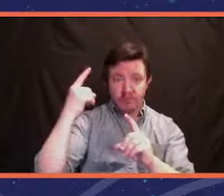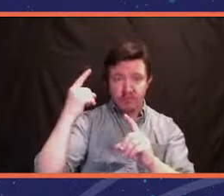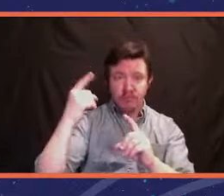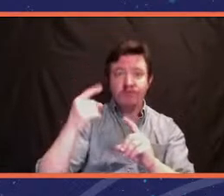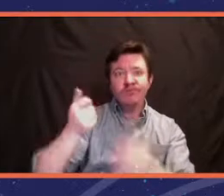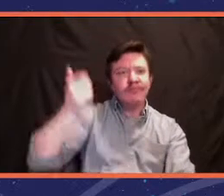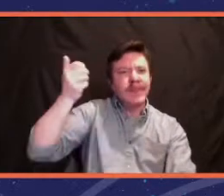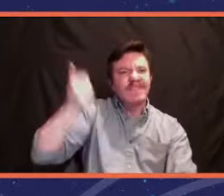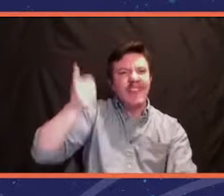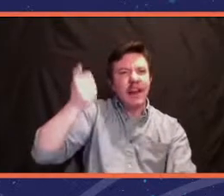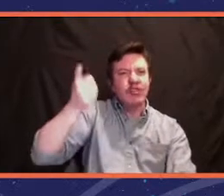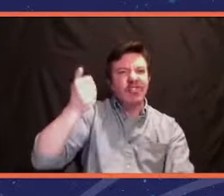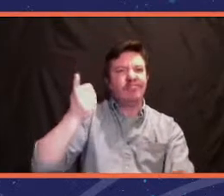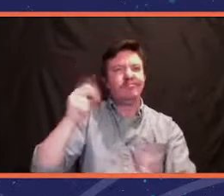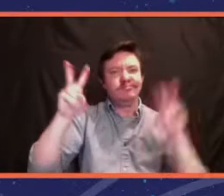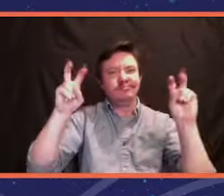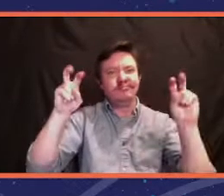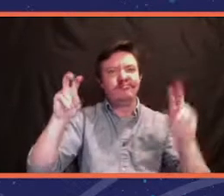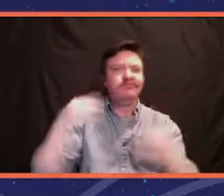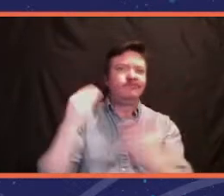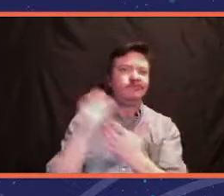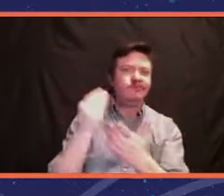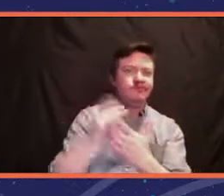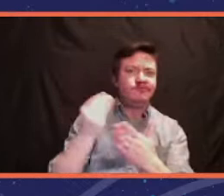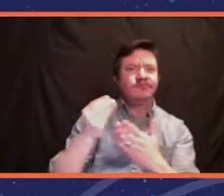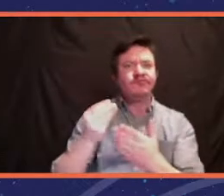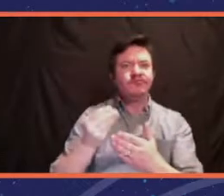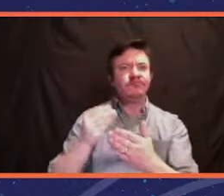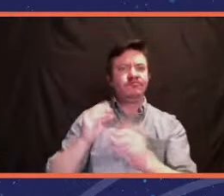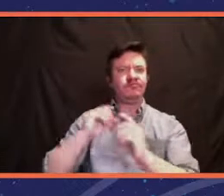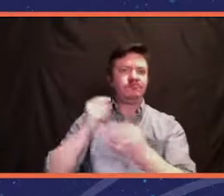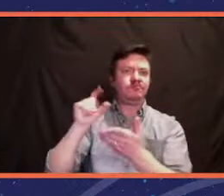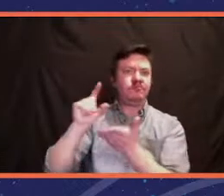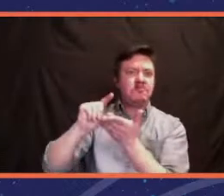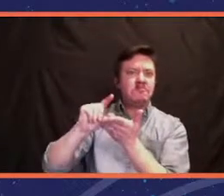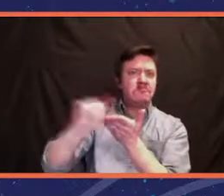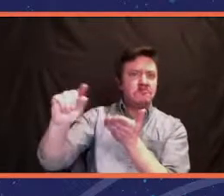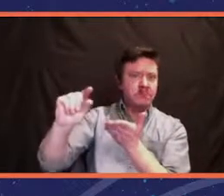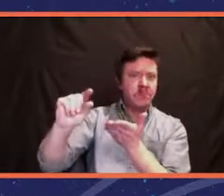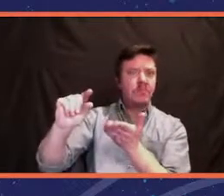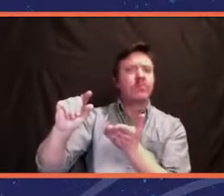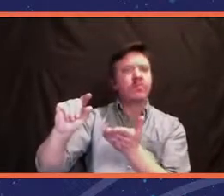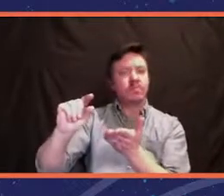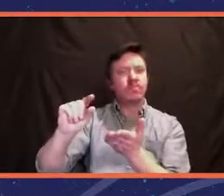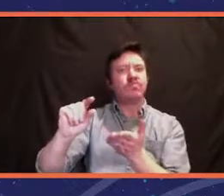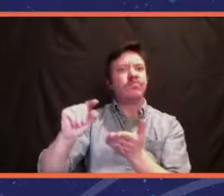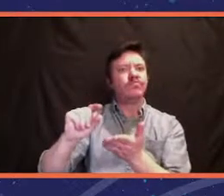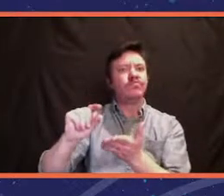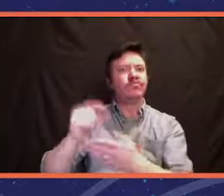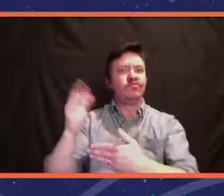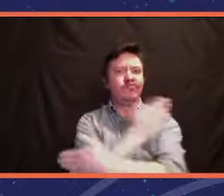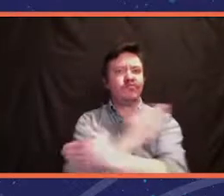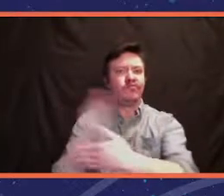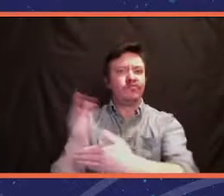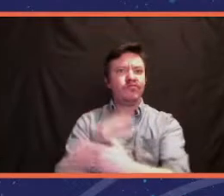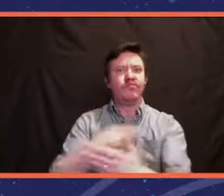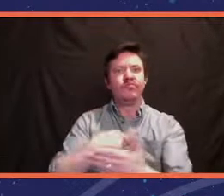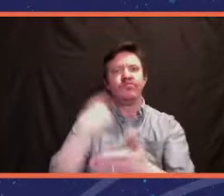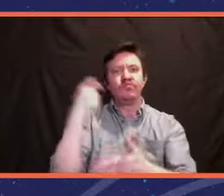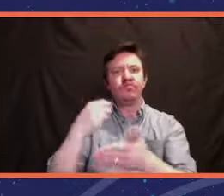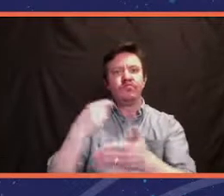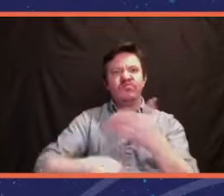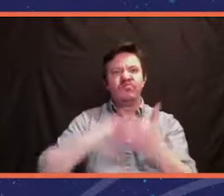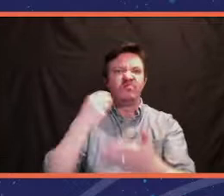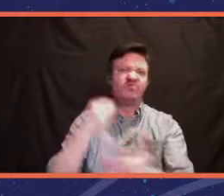or artist honorarium, that would range from $2,000 to $7,000. And